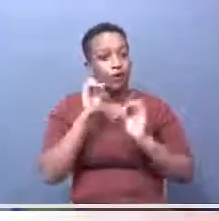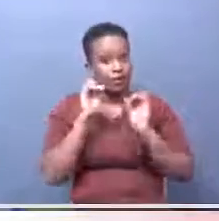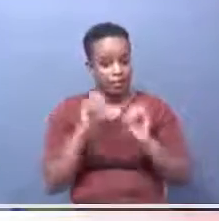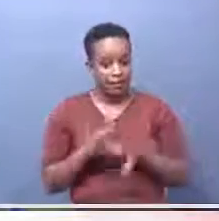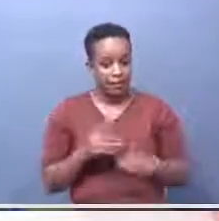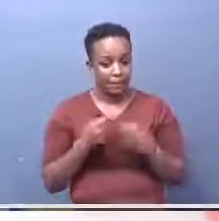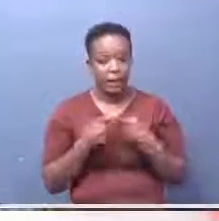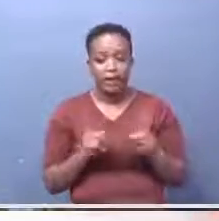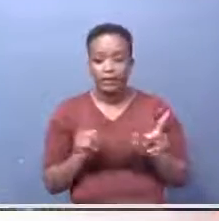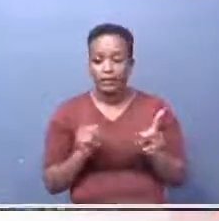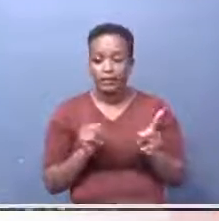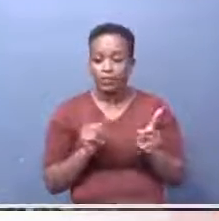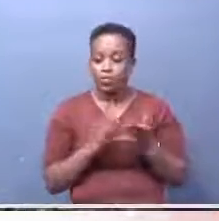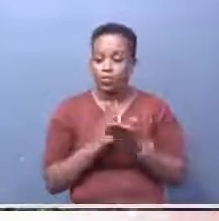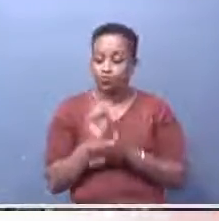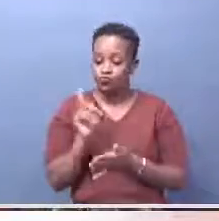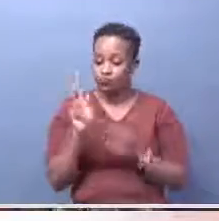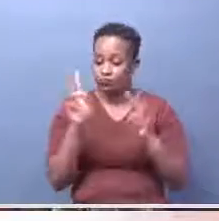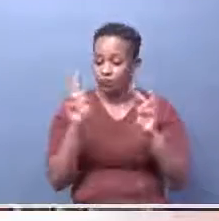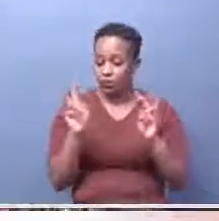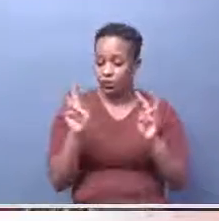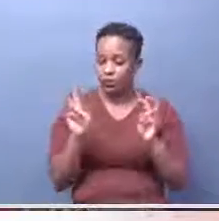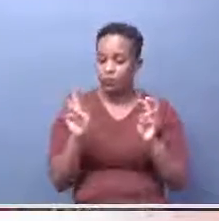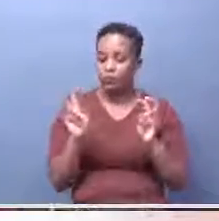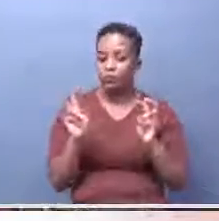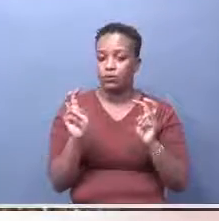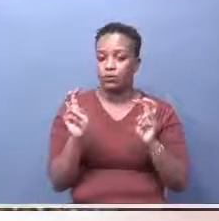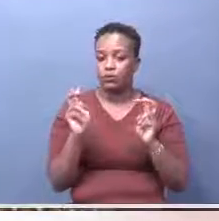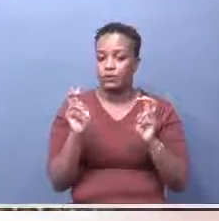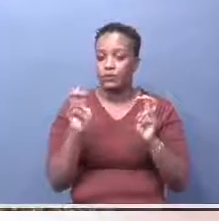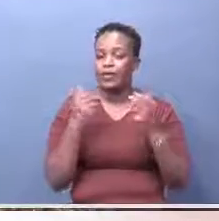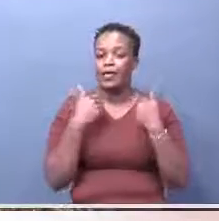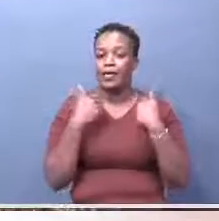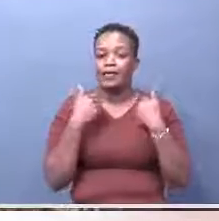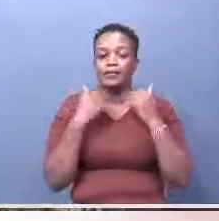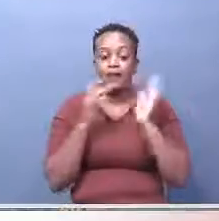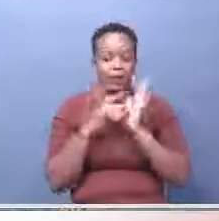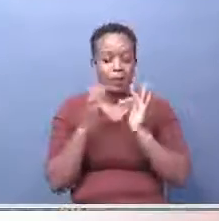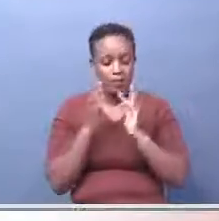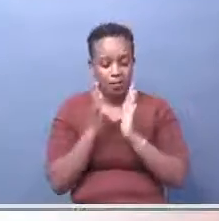but at least that issue, even it's been placed in the Bible, we should take care of that.